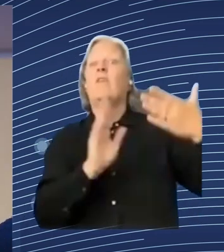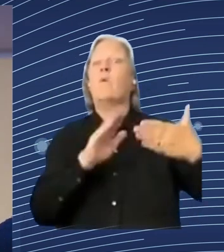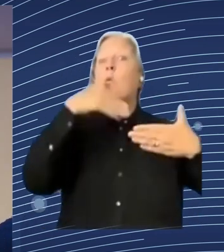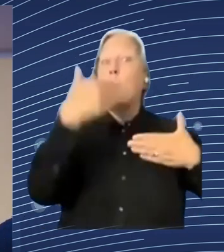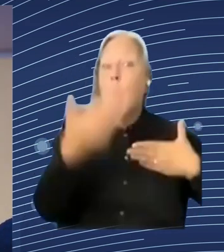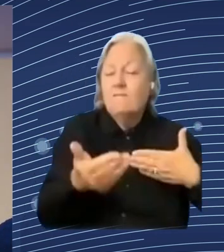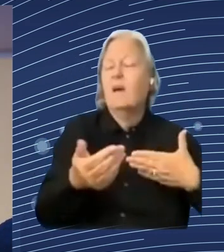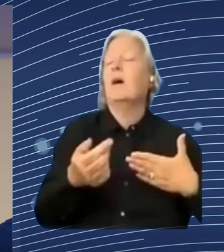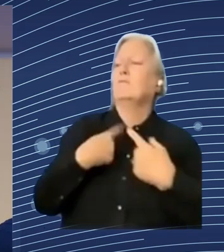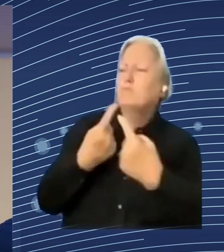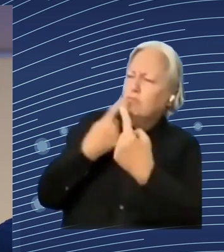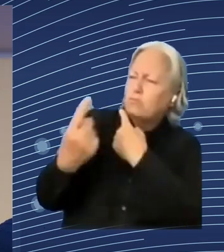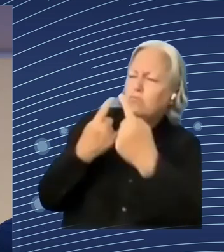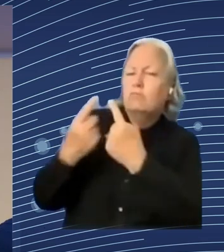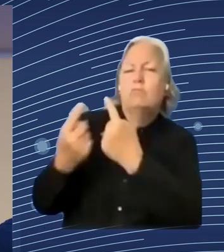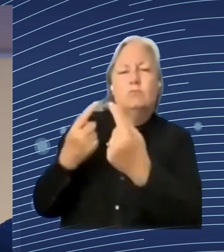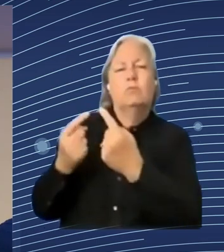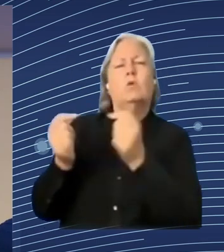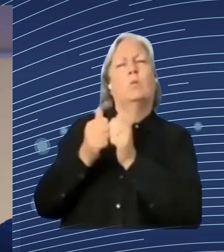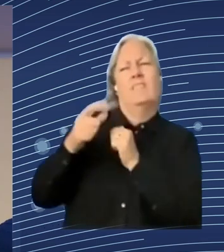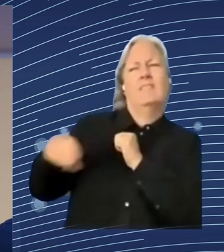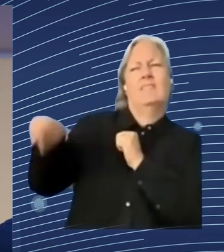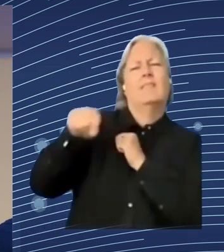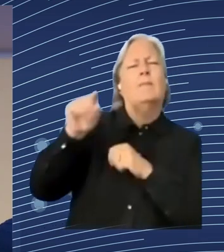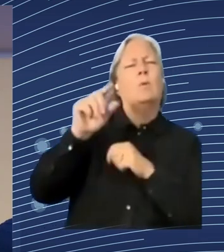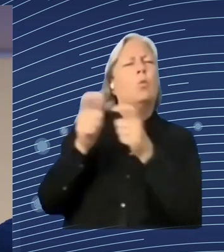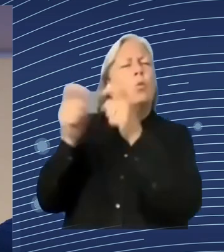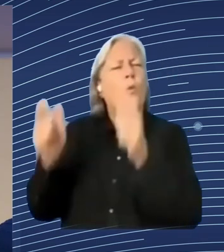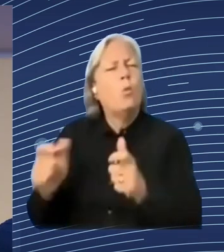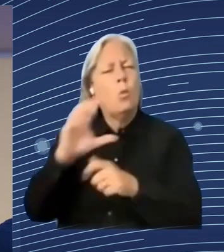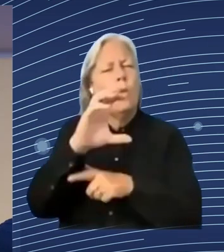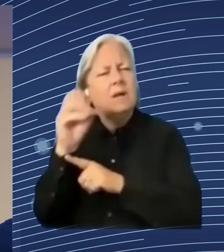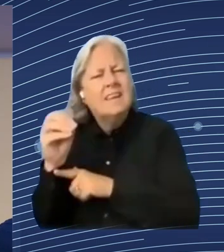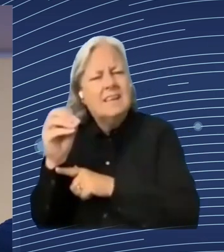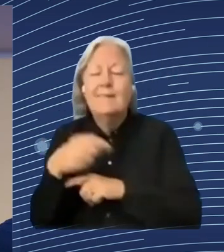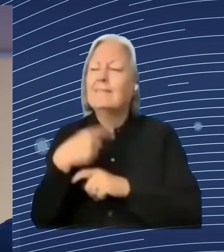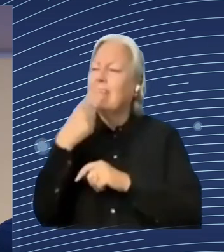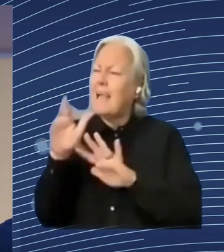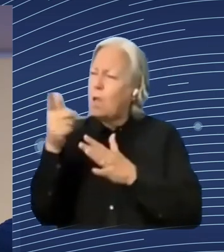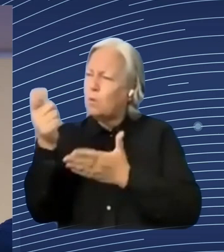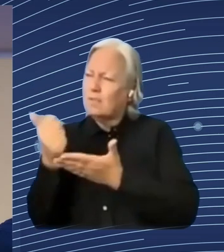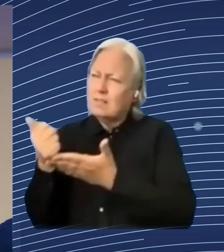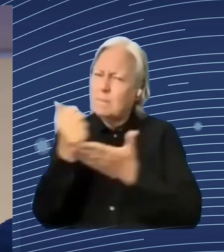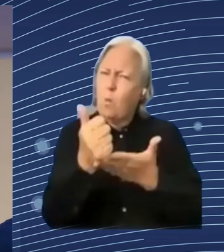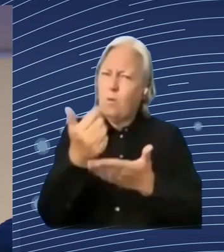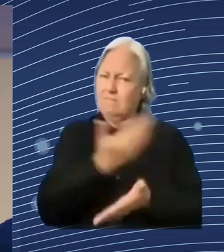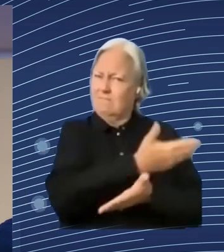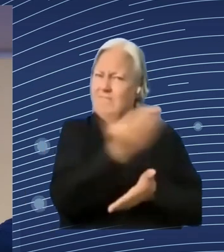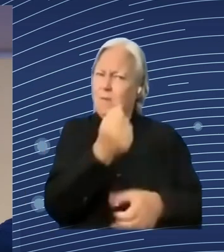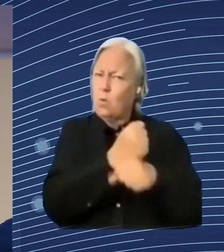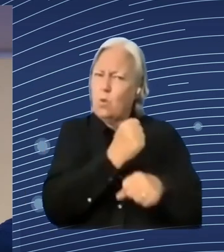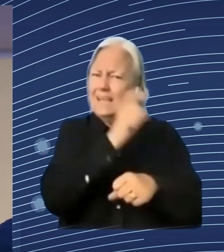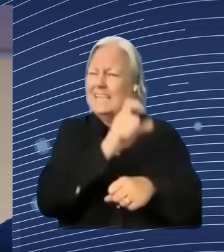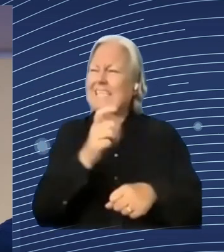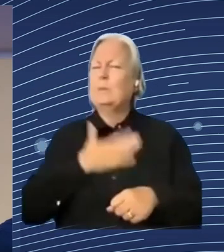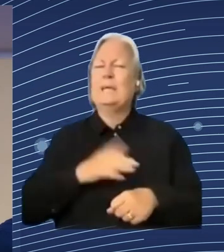do you use this data? What will you do next to support your employees to either not get sick, or then